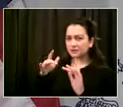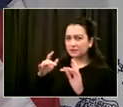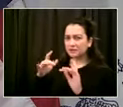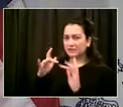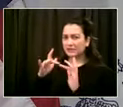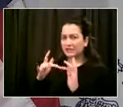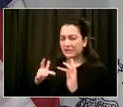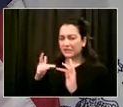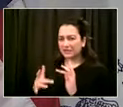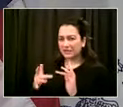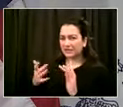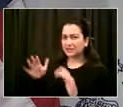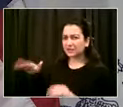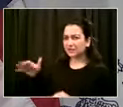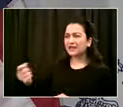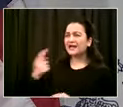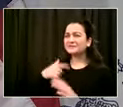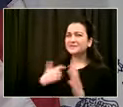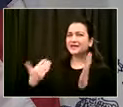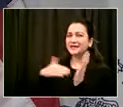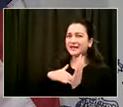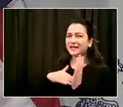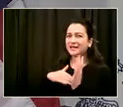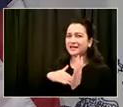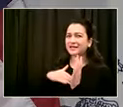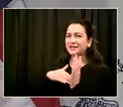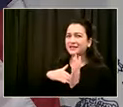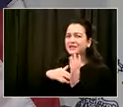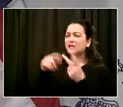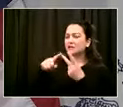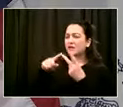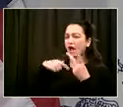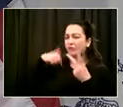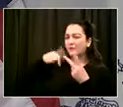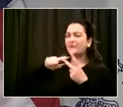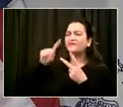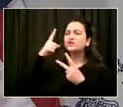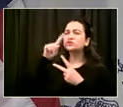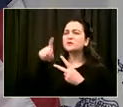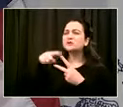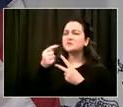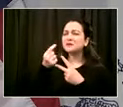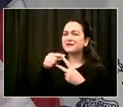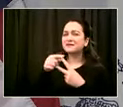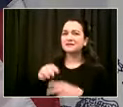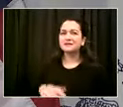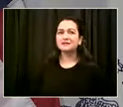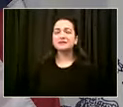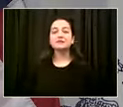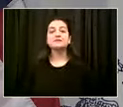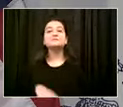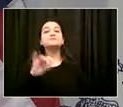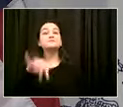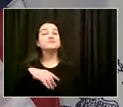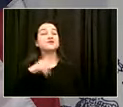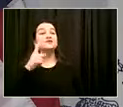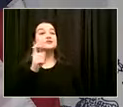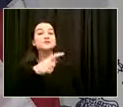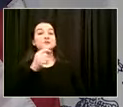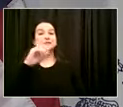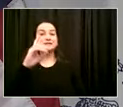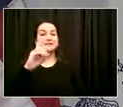okay. again. Yeah, the beginning of it was that you've been mentioning the Defense Production Act, yes. and I'm wondering whether you get any sense that the administration's actually